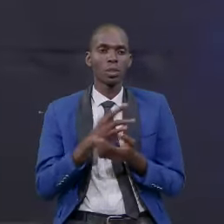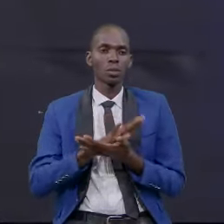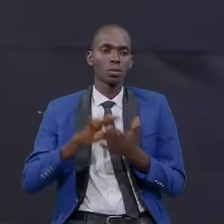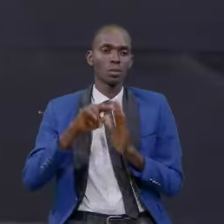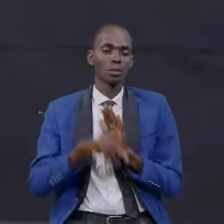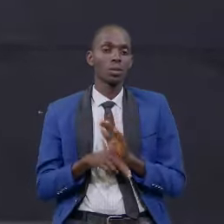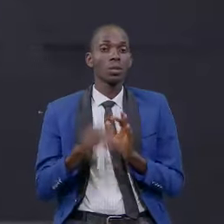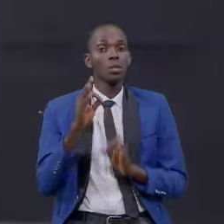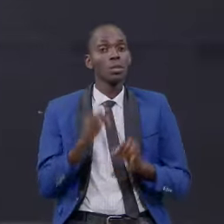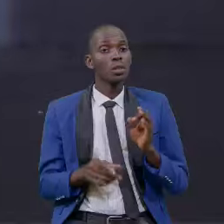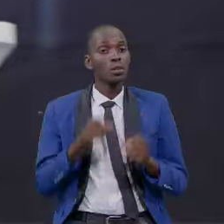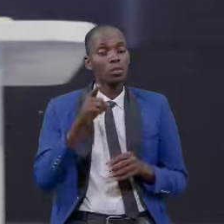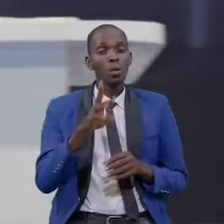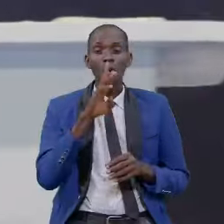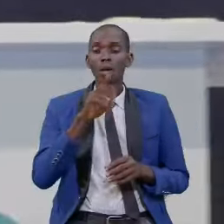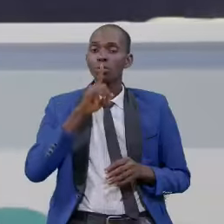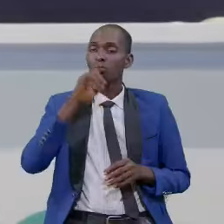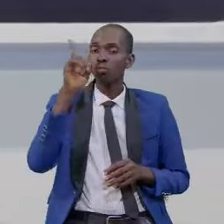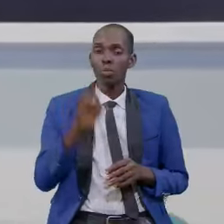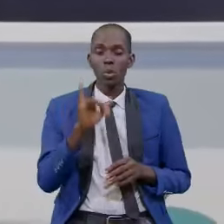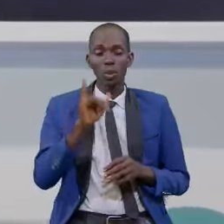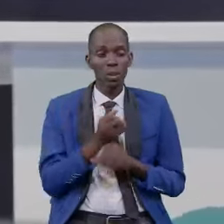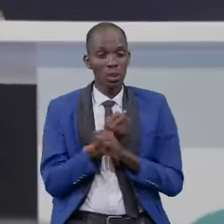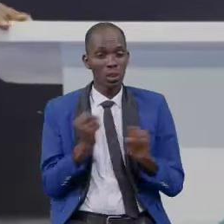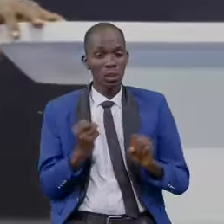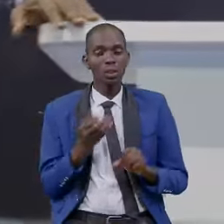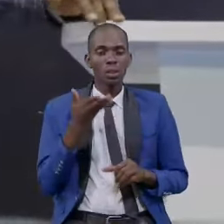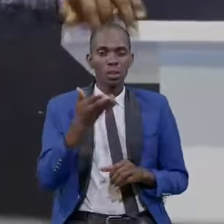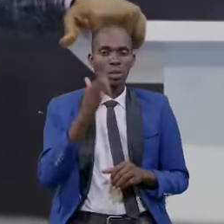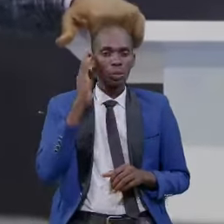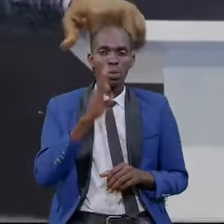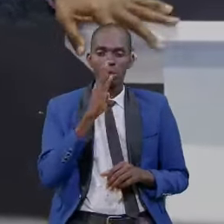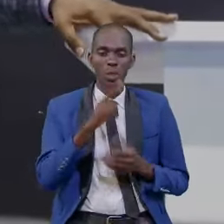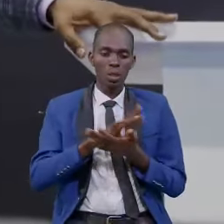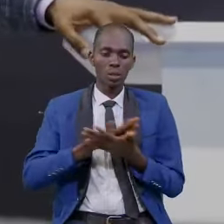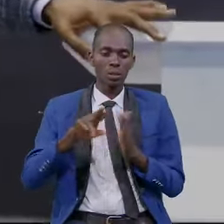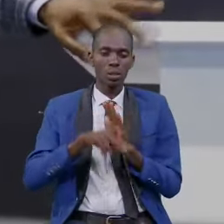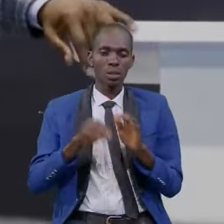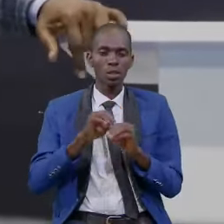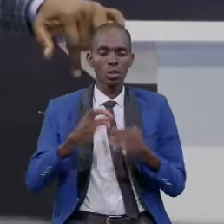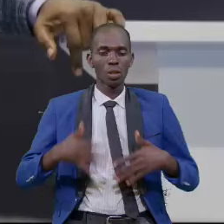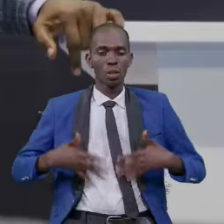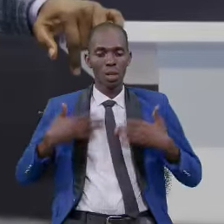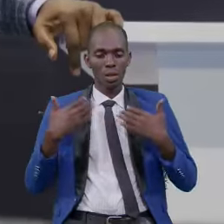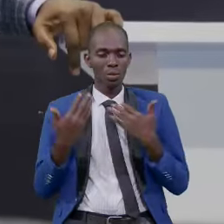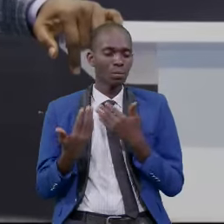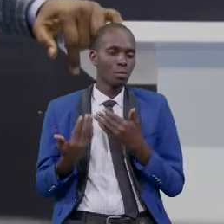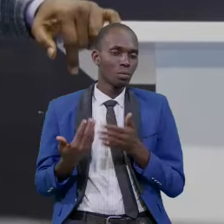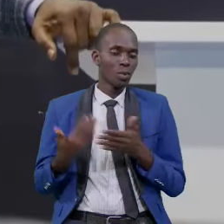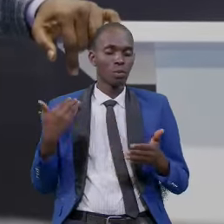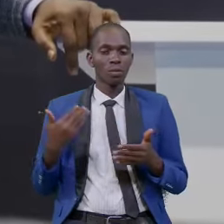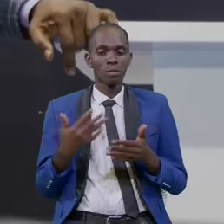you are truly saved, there will be righteousness in your life thereafter. If you are truly born